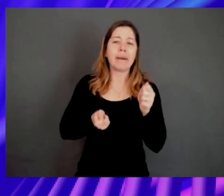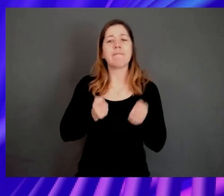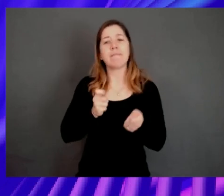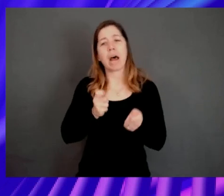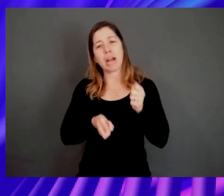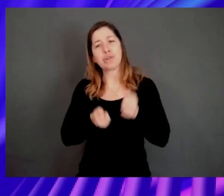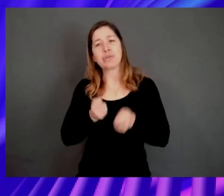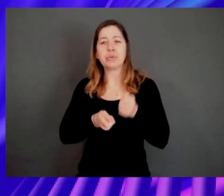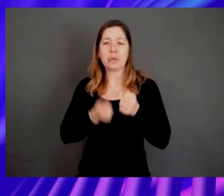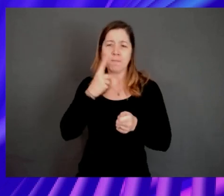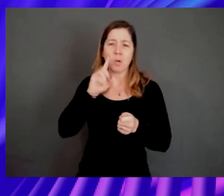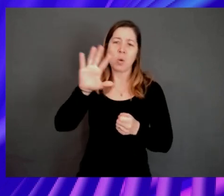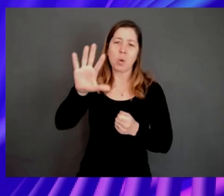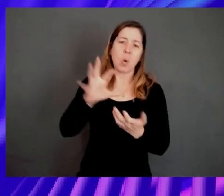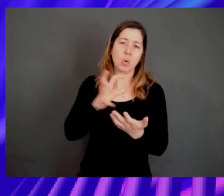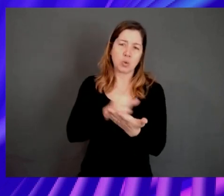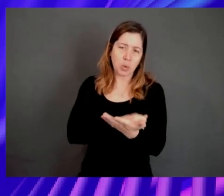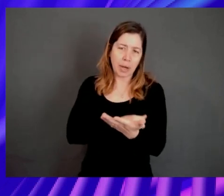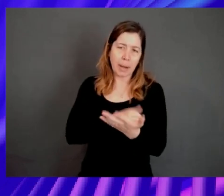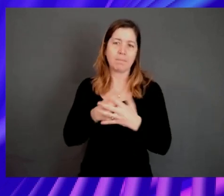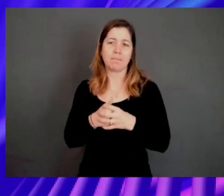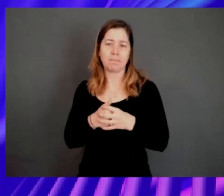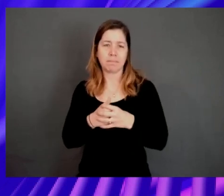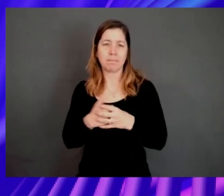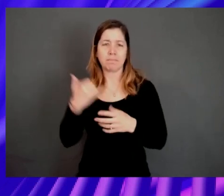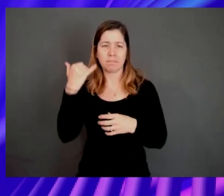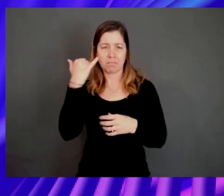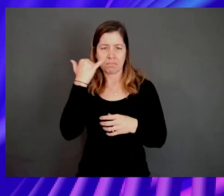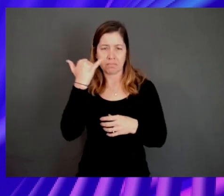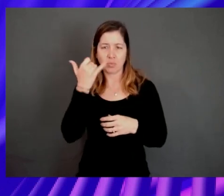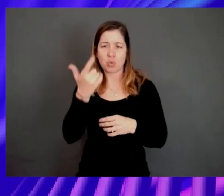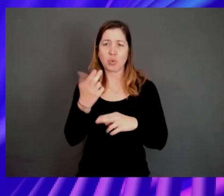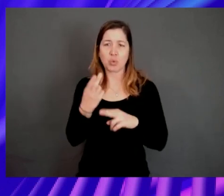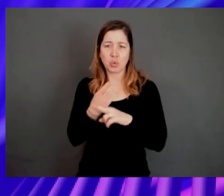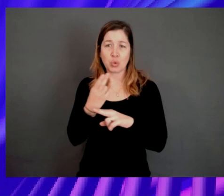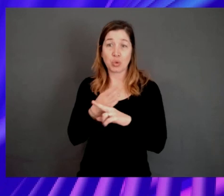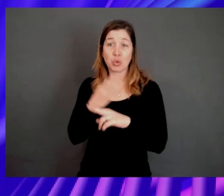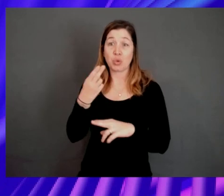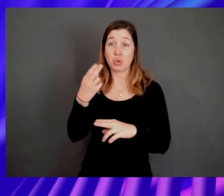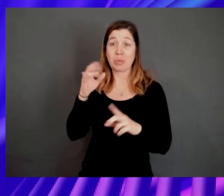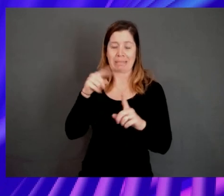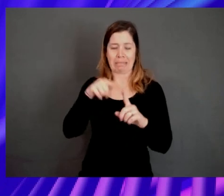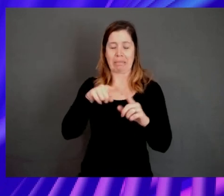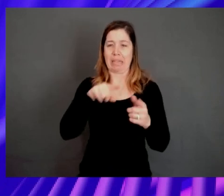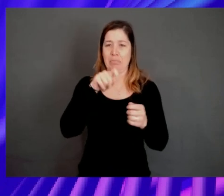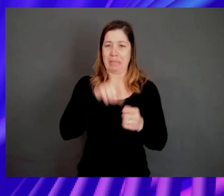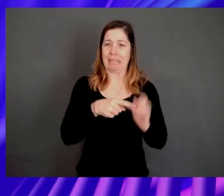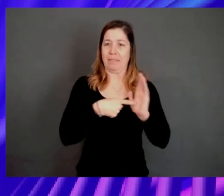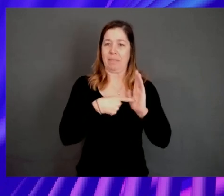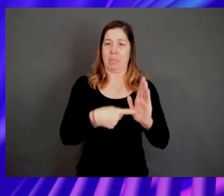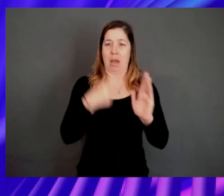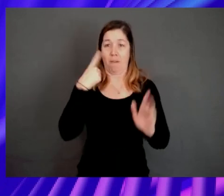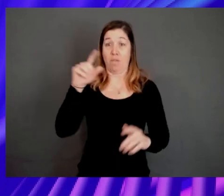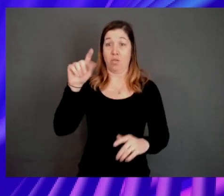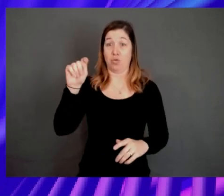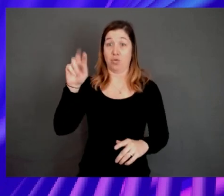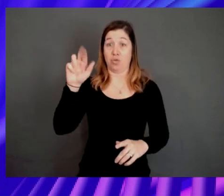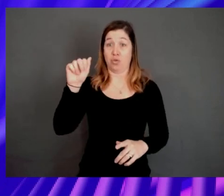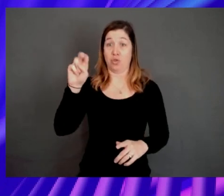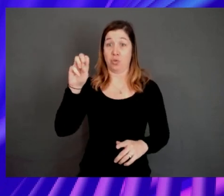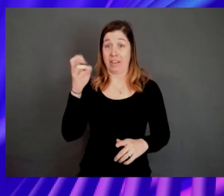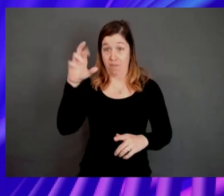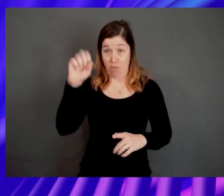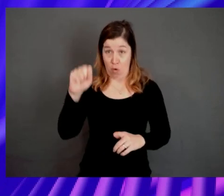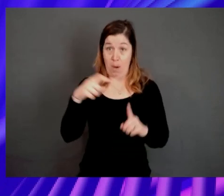you are using like Hugging Face, which is a model library for transformers, very popular. They have a lot of pre-trained